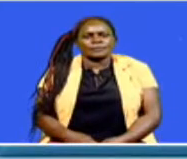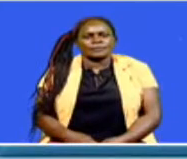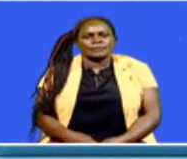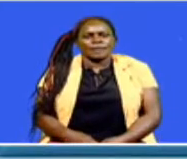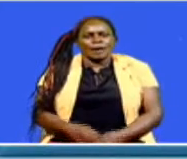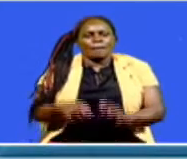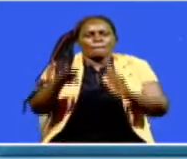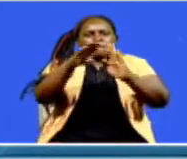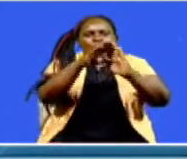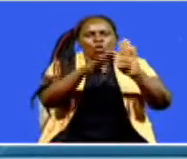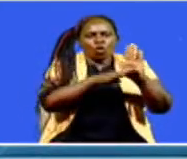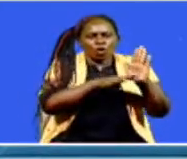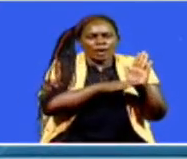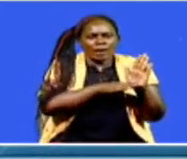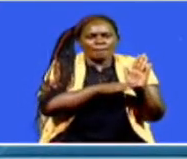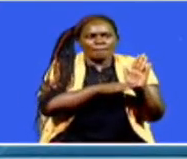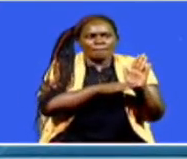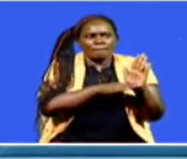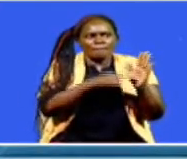The program,